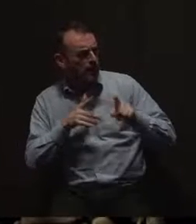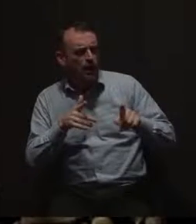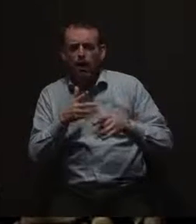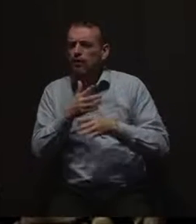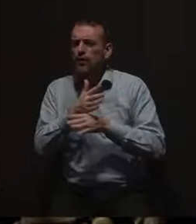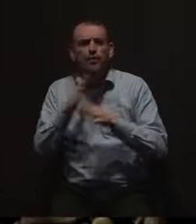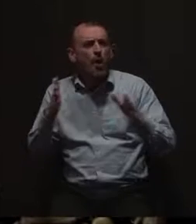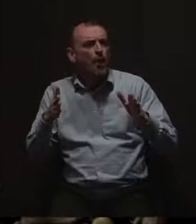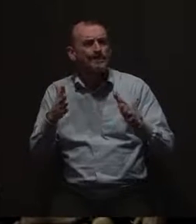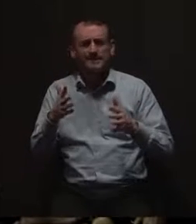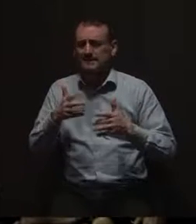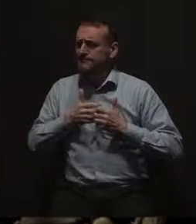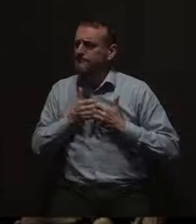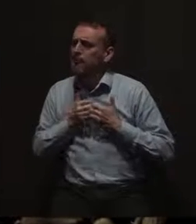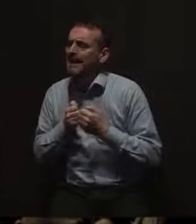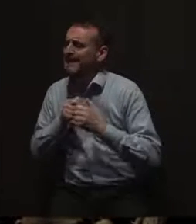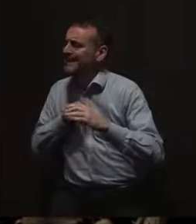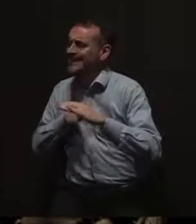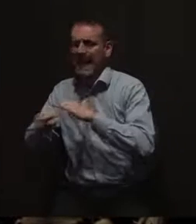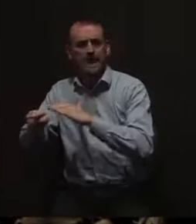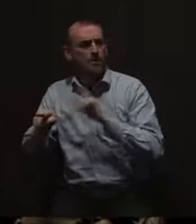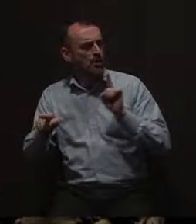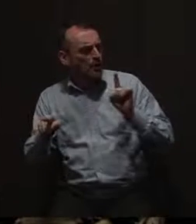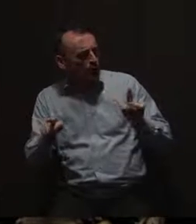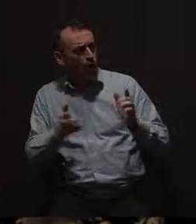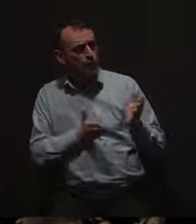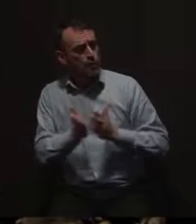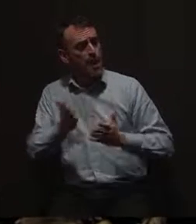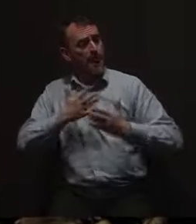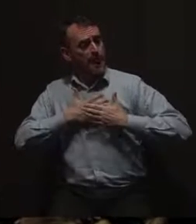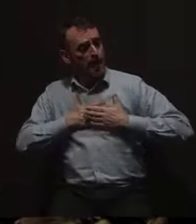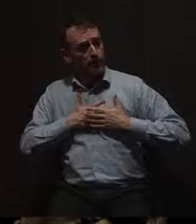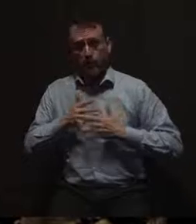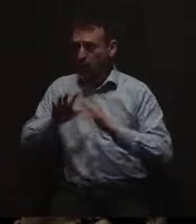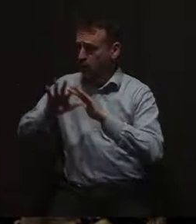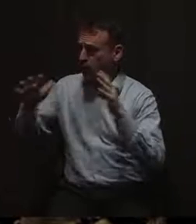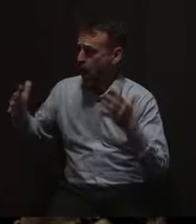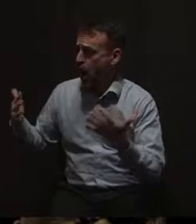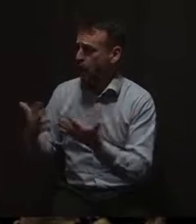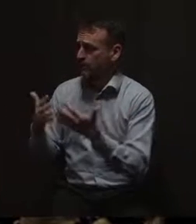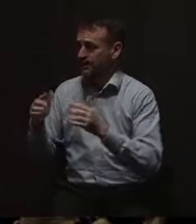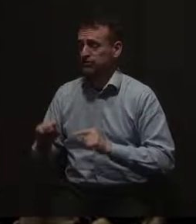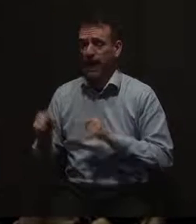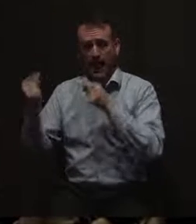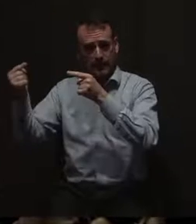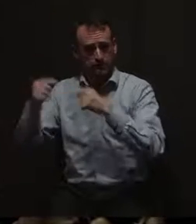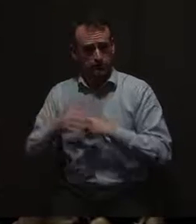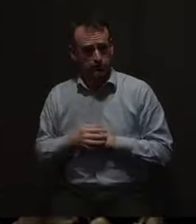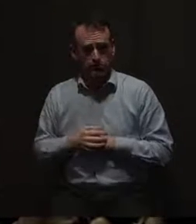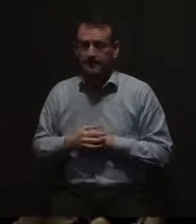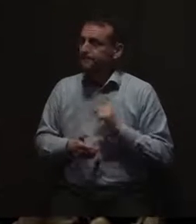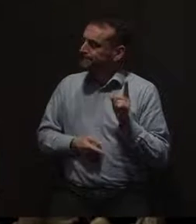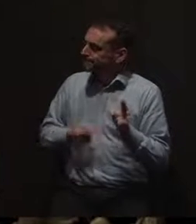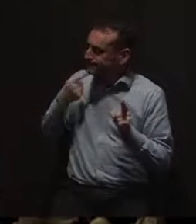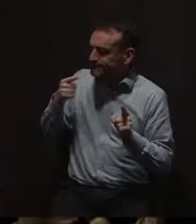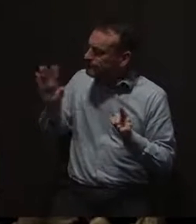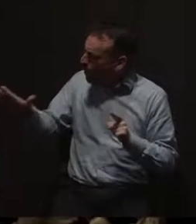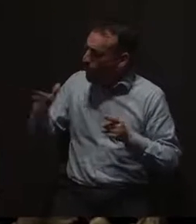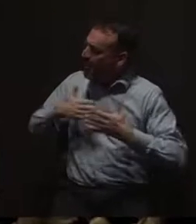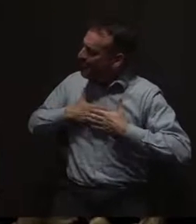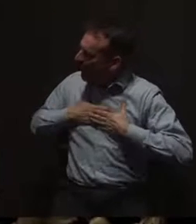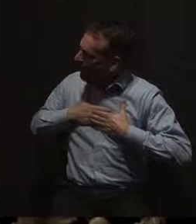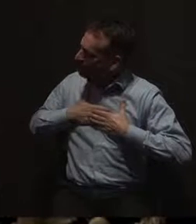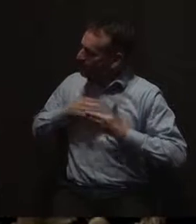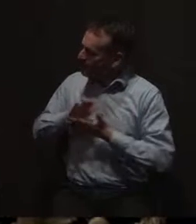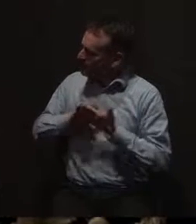escapism, but a confrontation with the world. And she says, no, love is just, we want to just see ourselves in the other, and so there's no